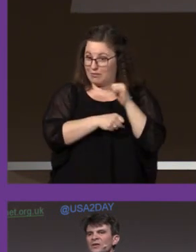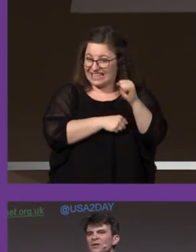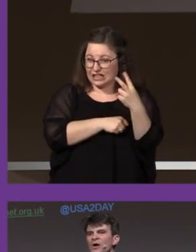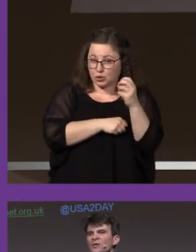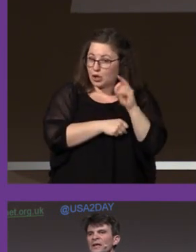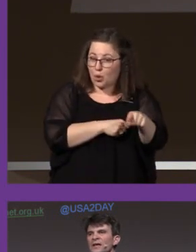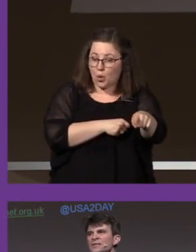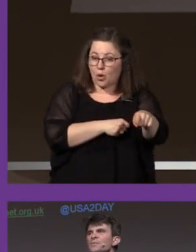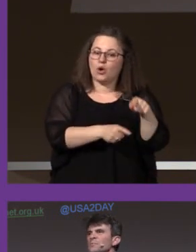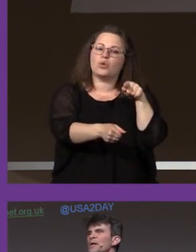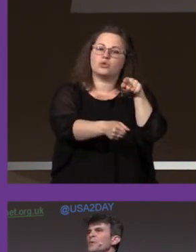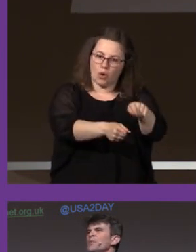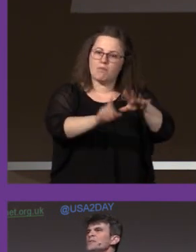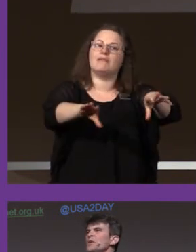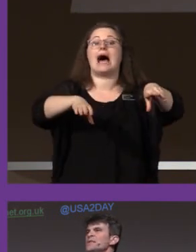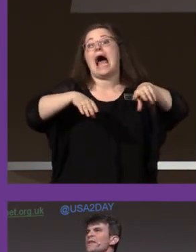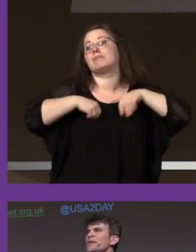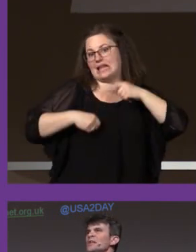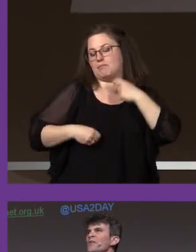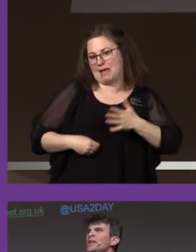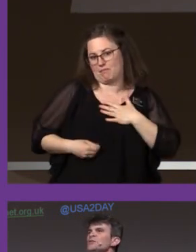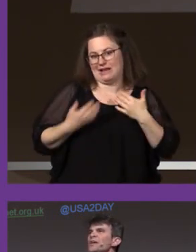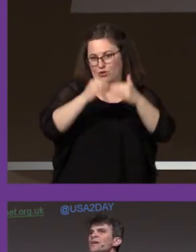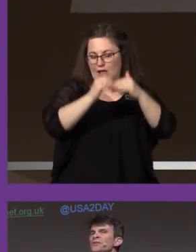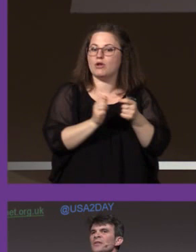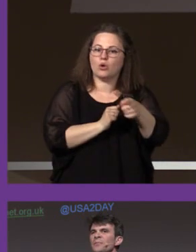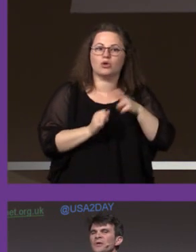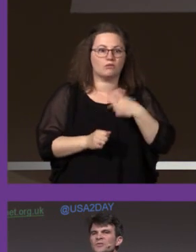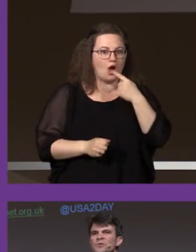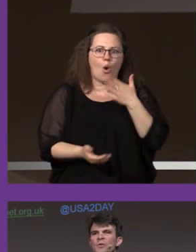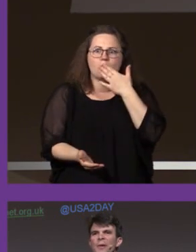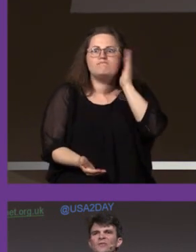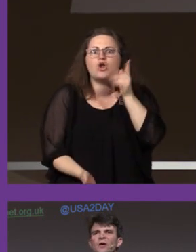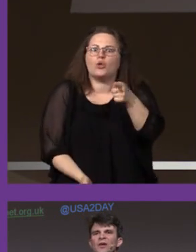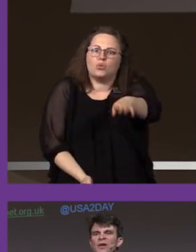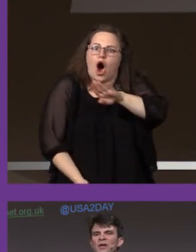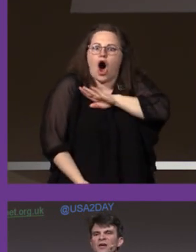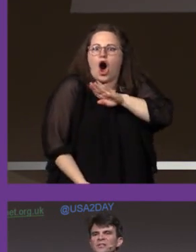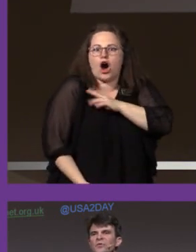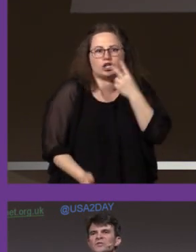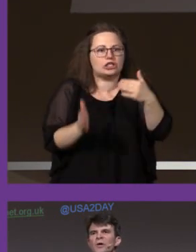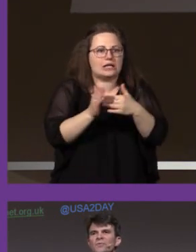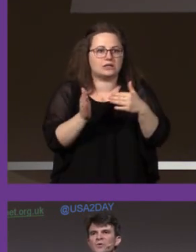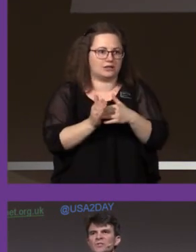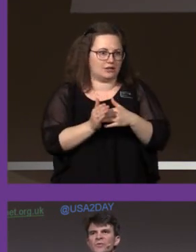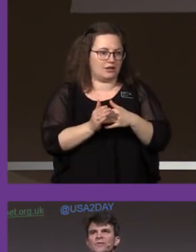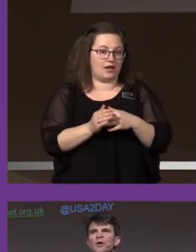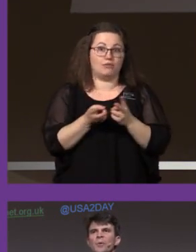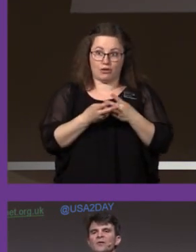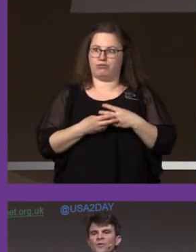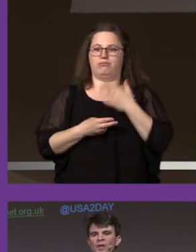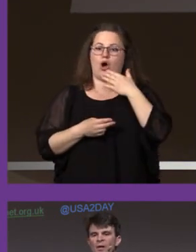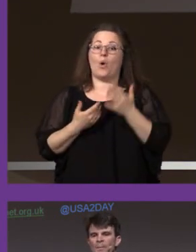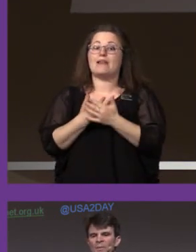they not only accepted me with my disability, they actually valued it. They saw the benefit of it. And a diverse workforce is a very,